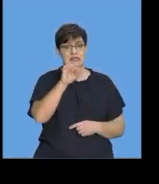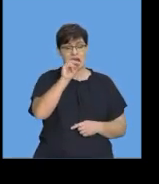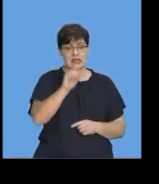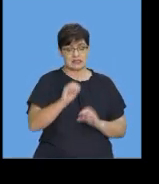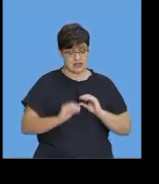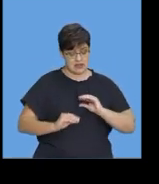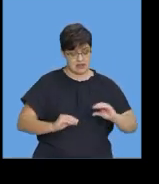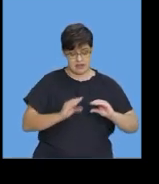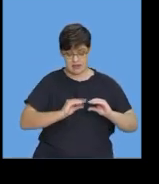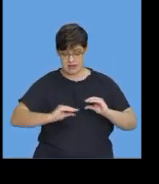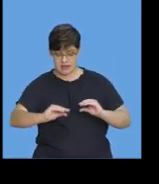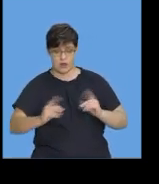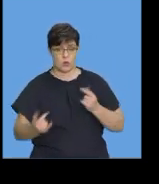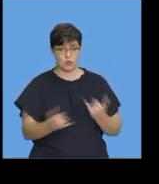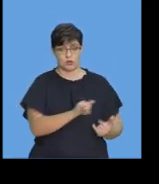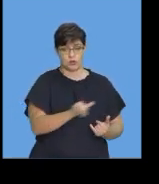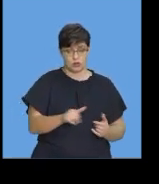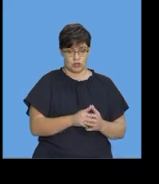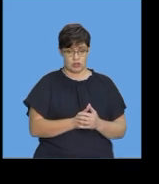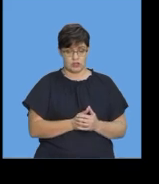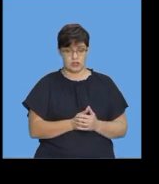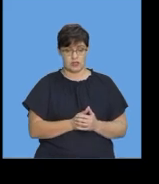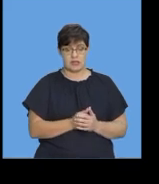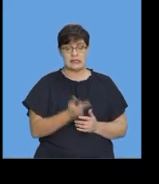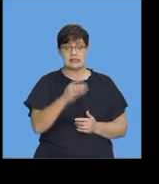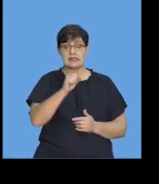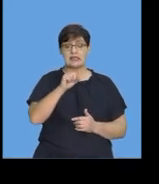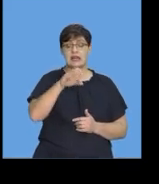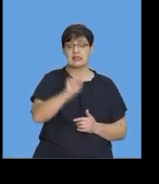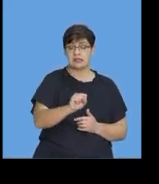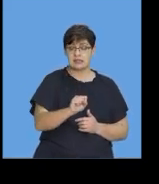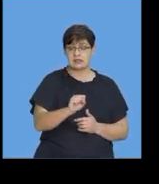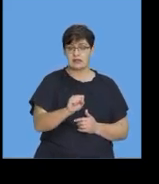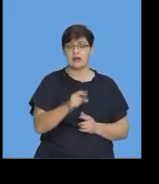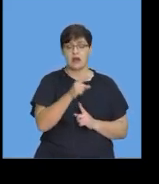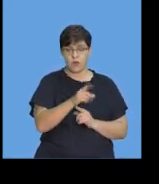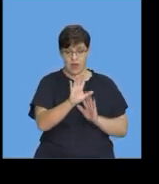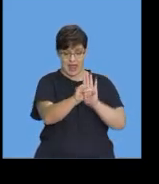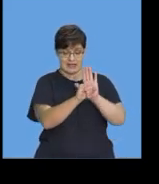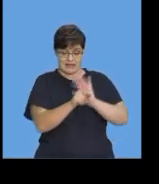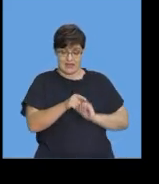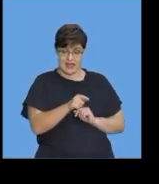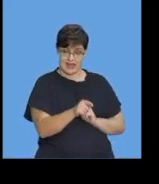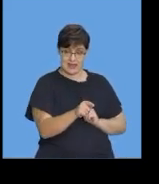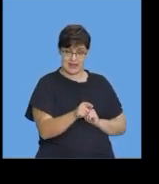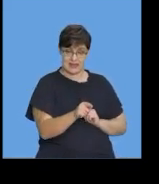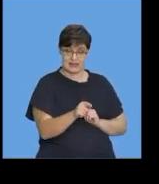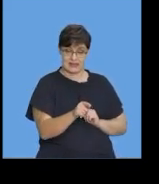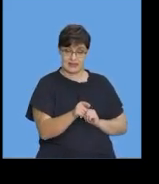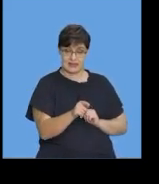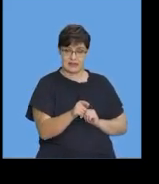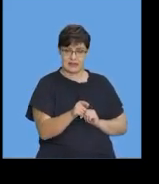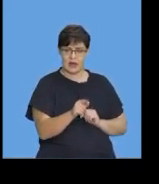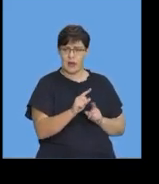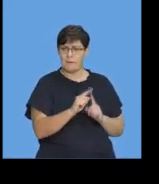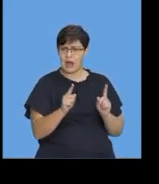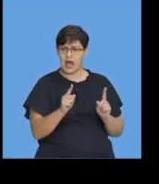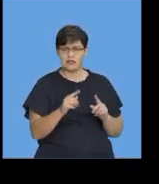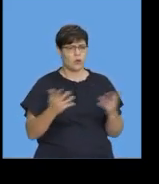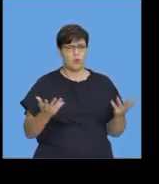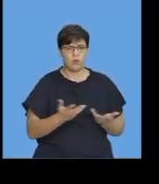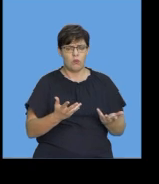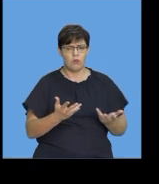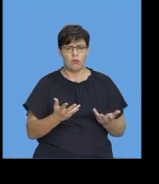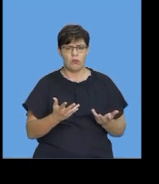SARS income tax. SARS income tax is the item we are identifying, but it's